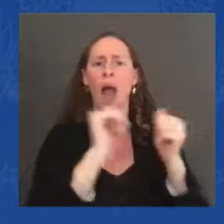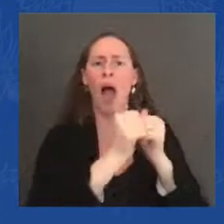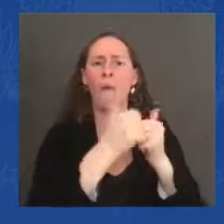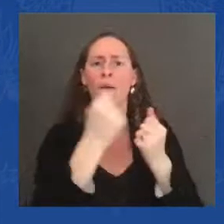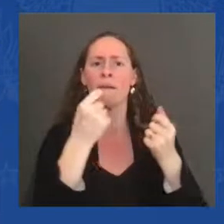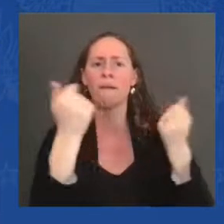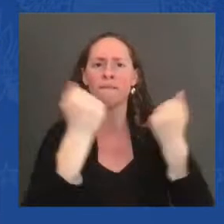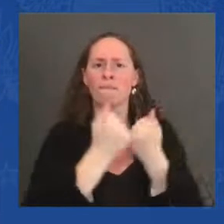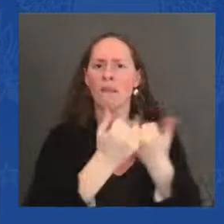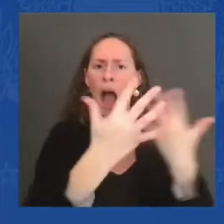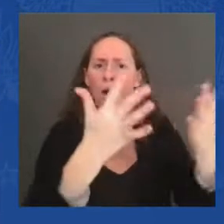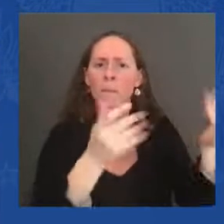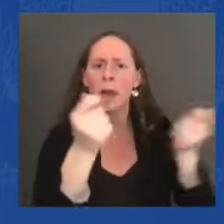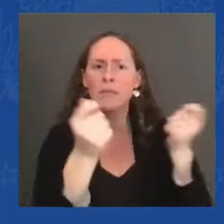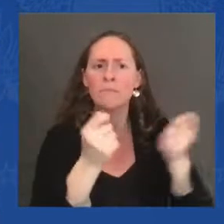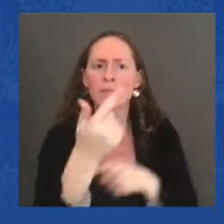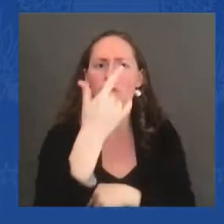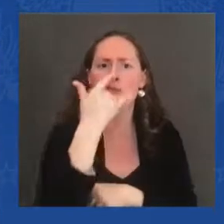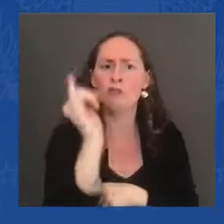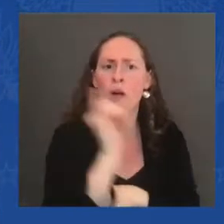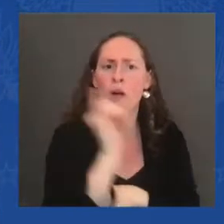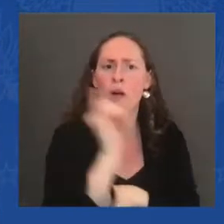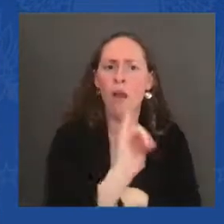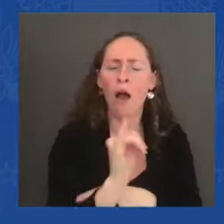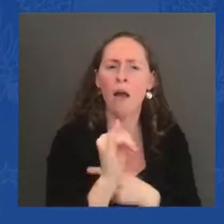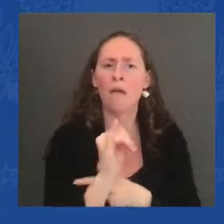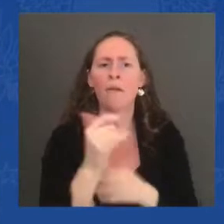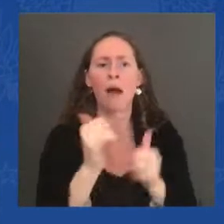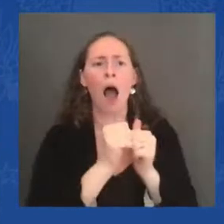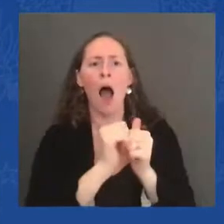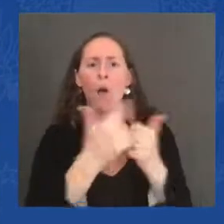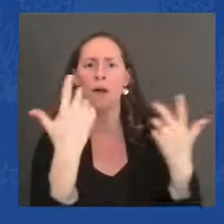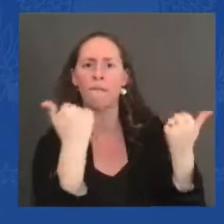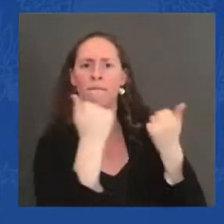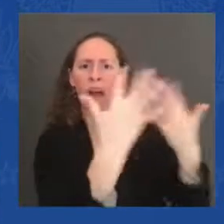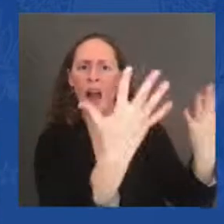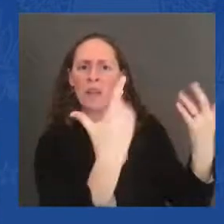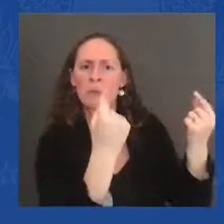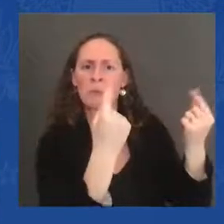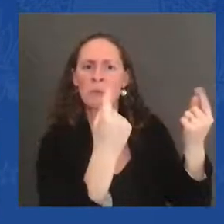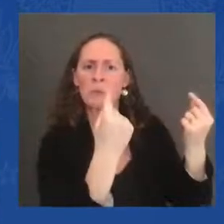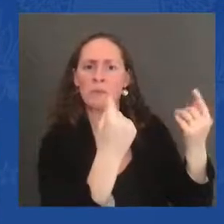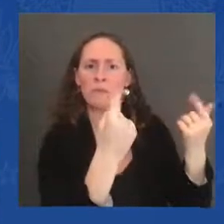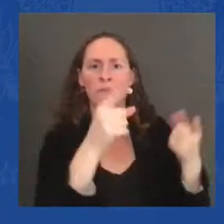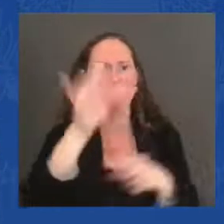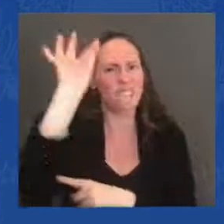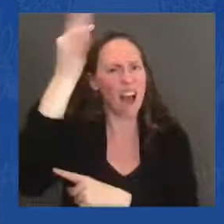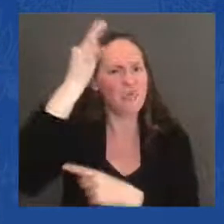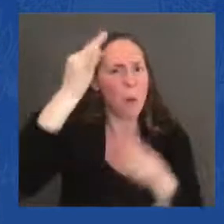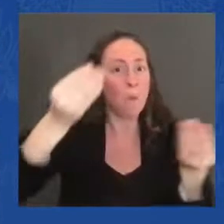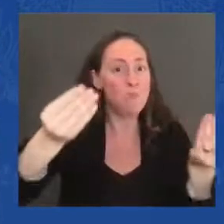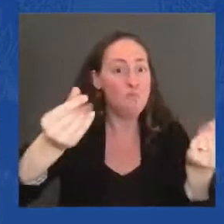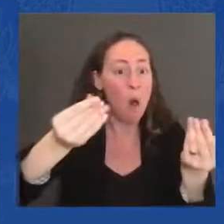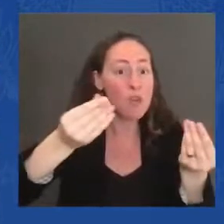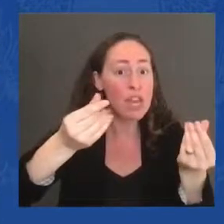then they turn around and are helping us on our own fires because, as you said, fire knows no